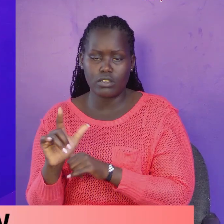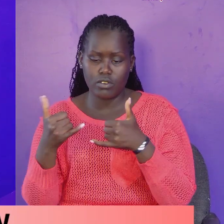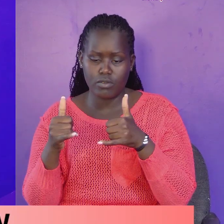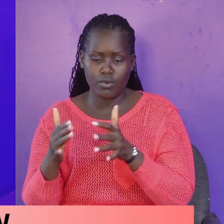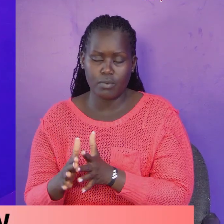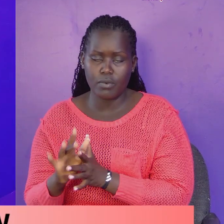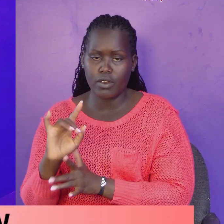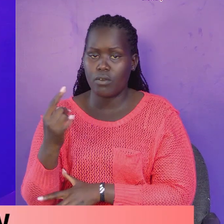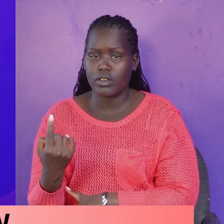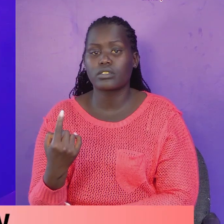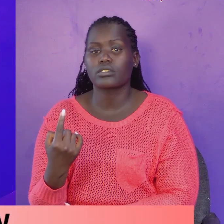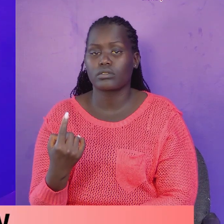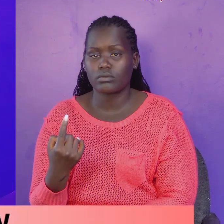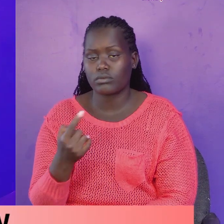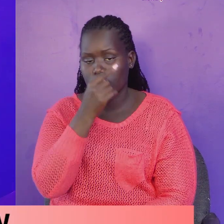because